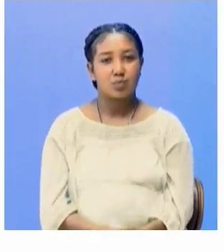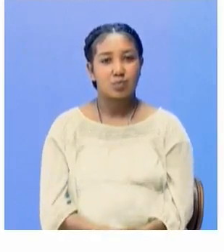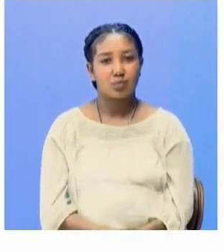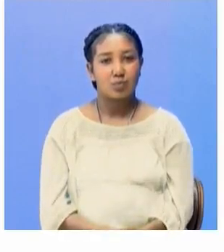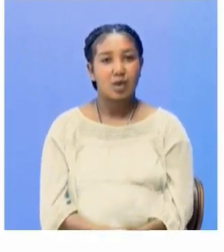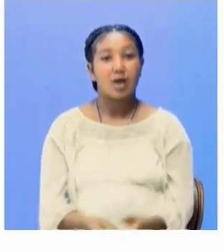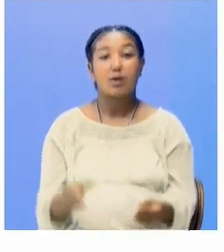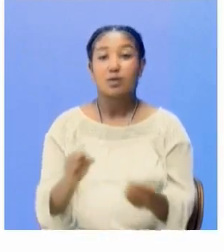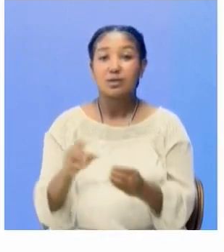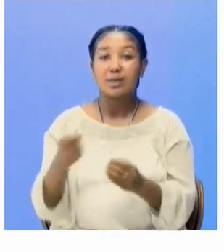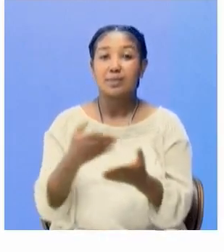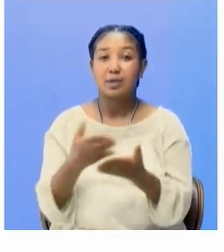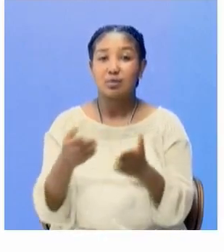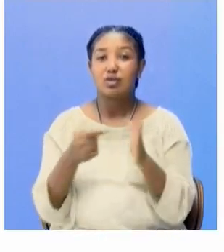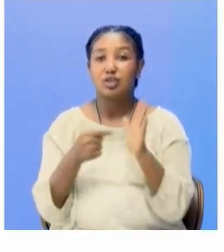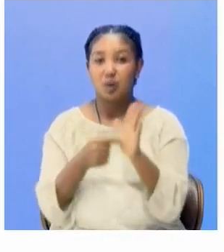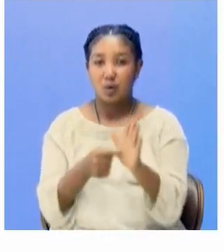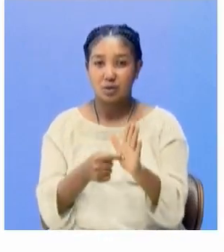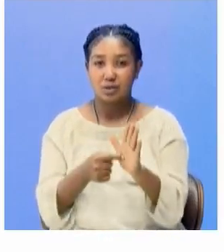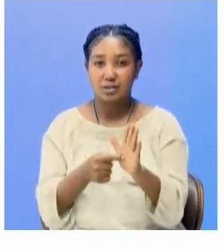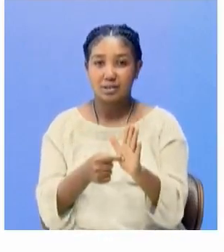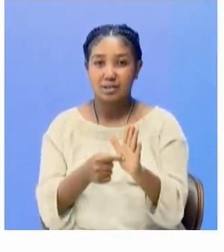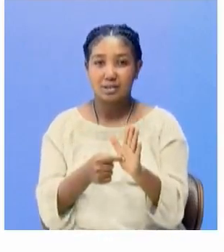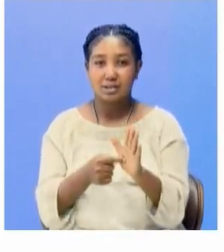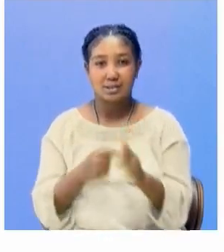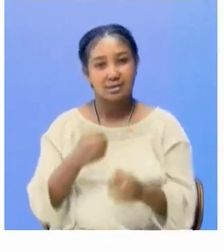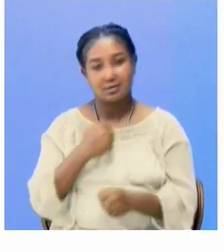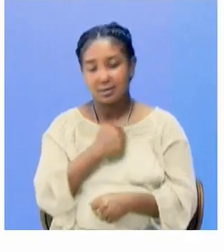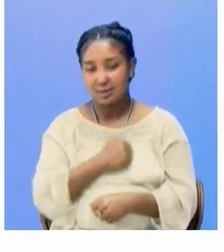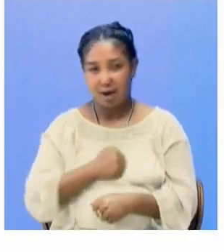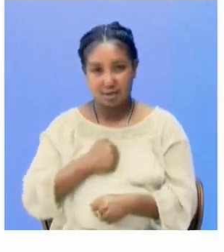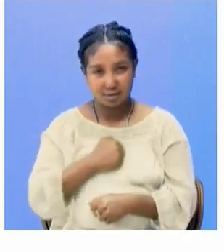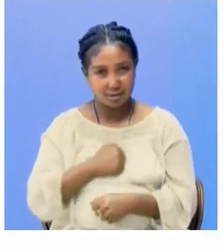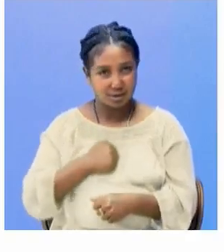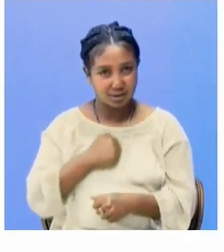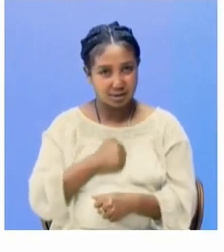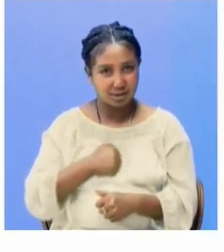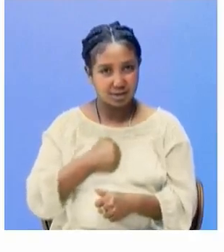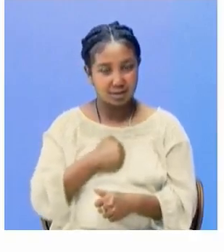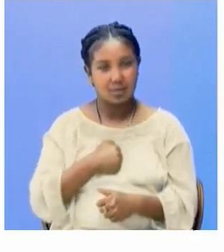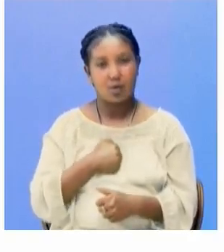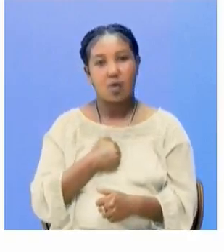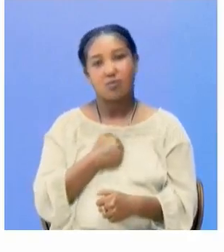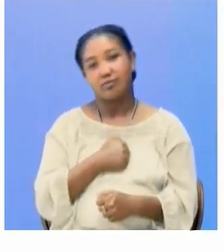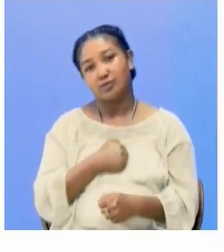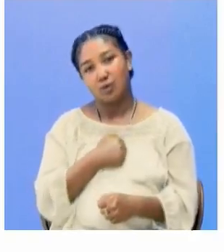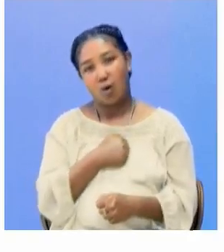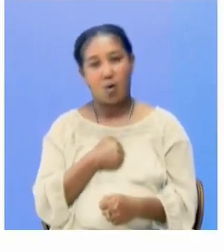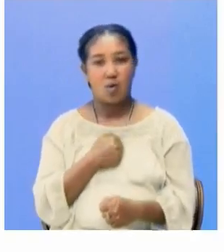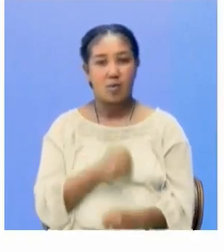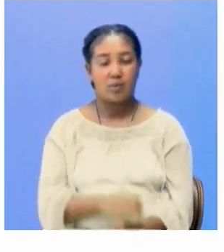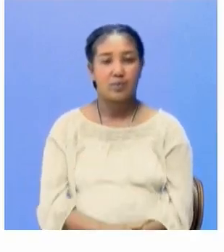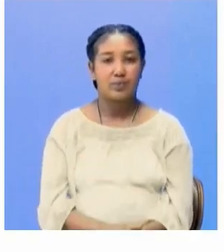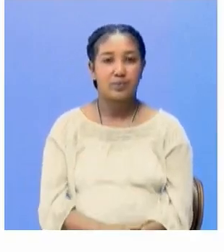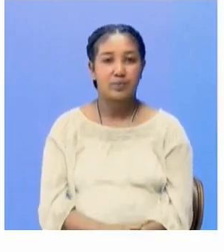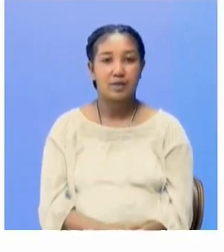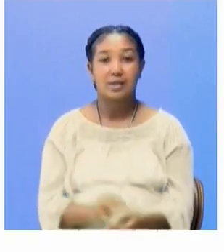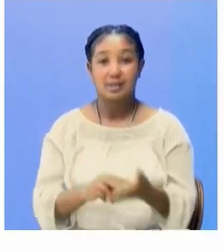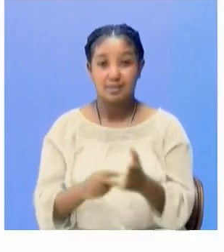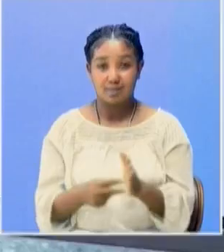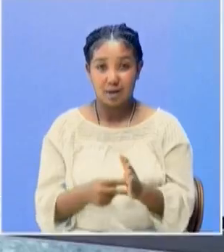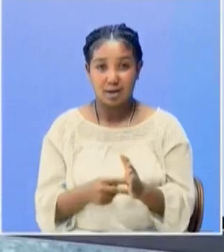And there's something which shows what? Sadness or sorrow. Or sorrow. This